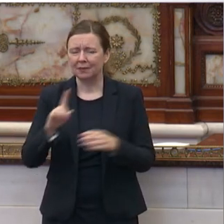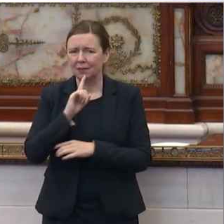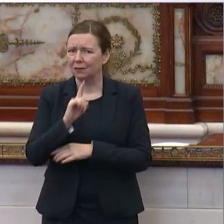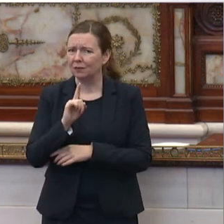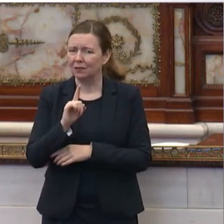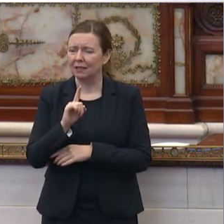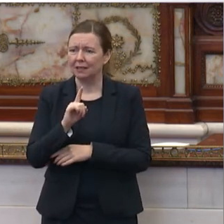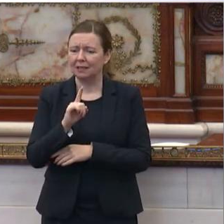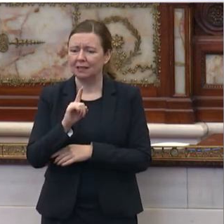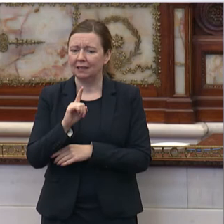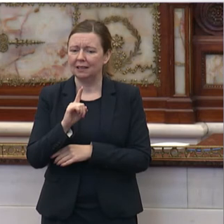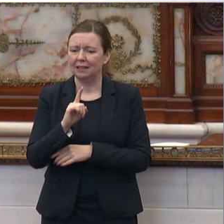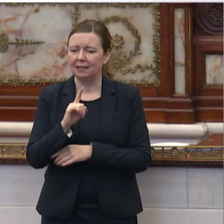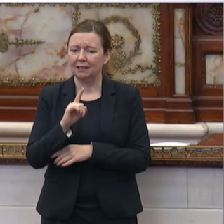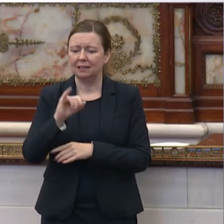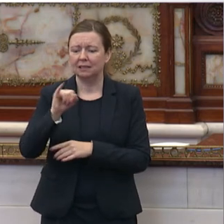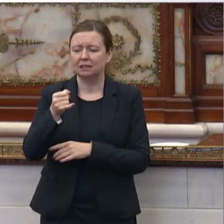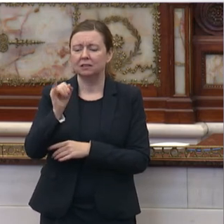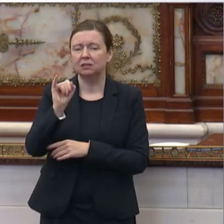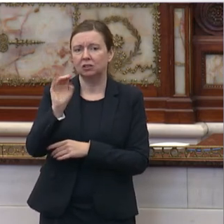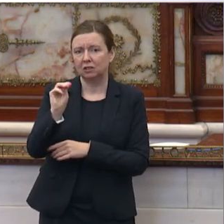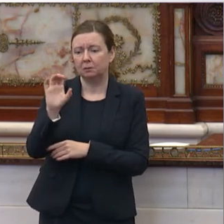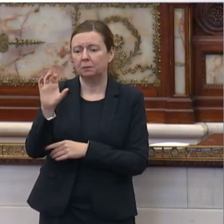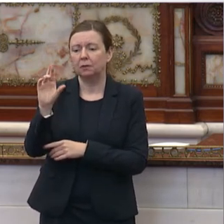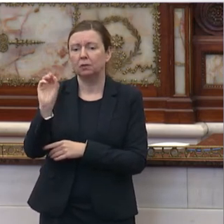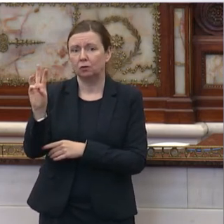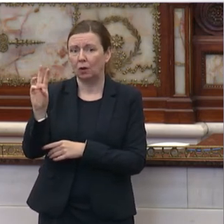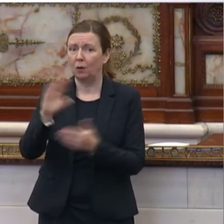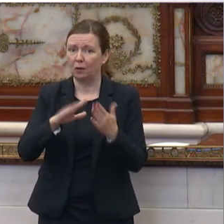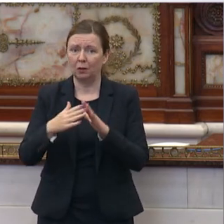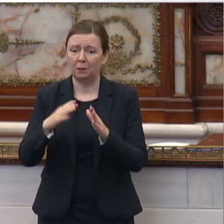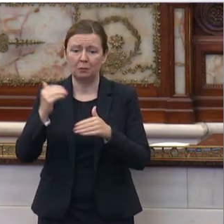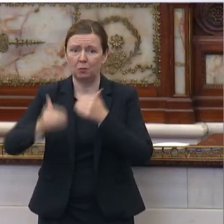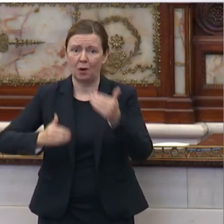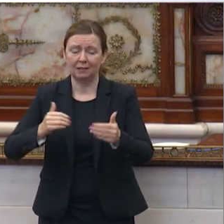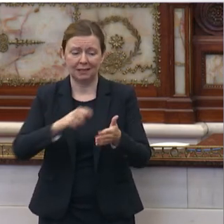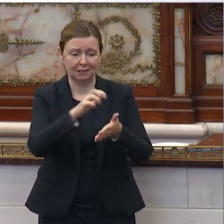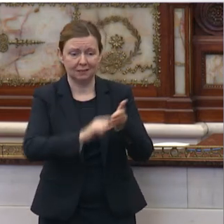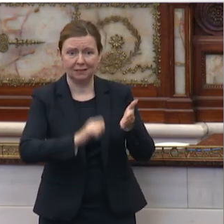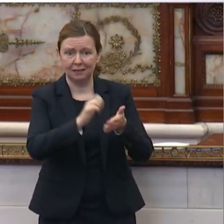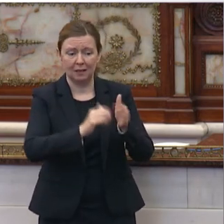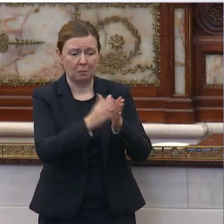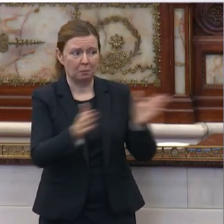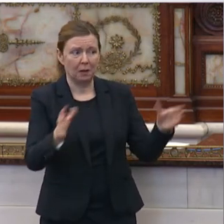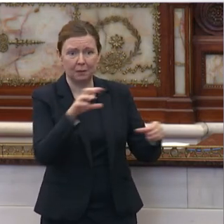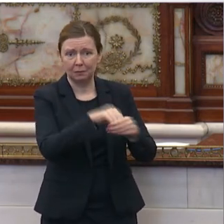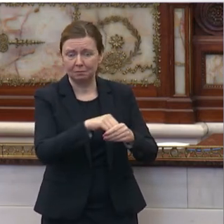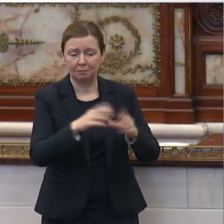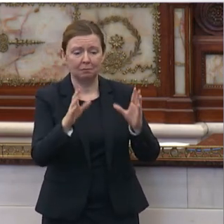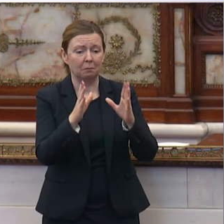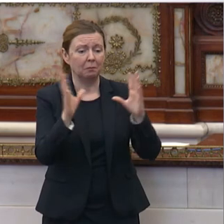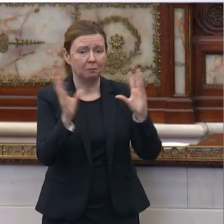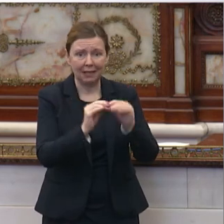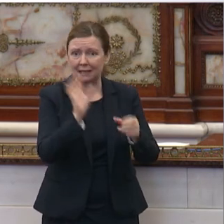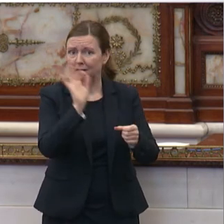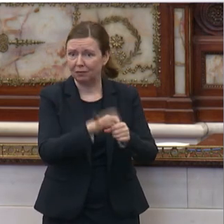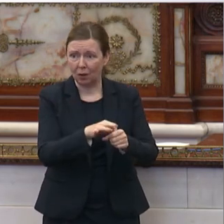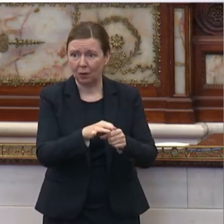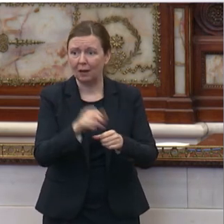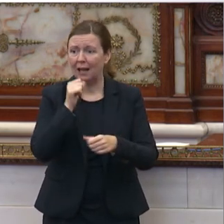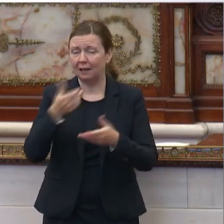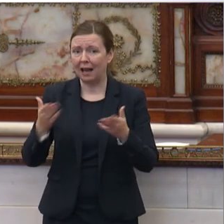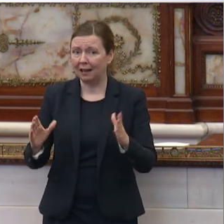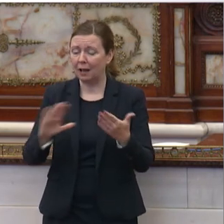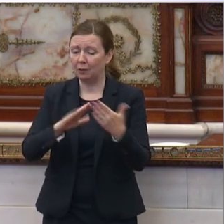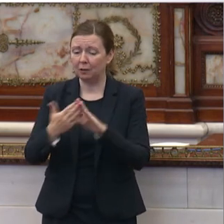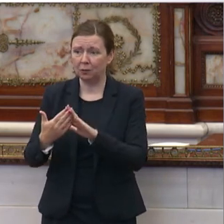down what I consider a Jim Crow urban process, the removal of public participation, public meetings, public vote, and not allowing